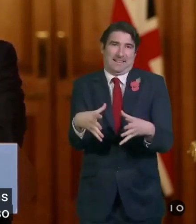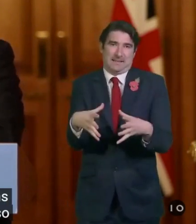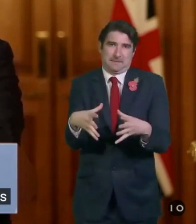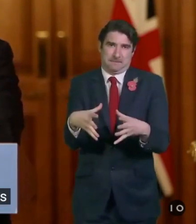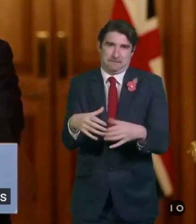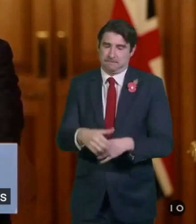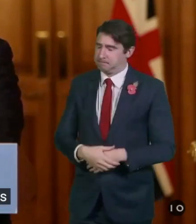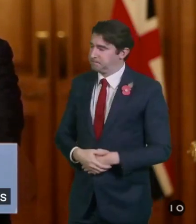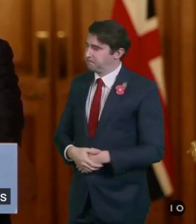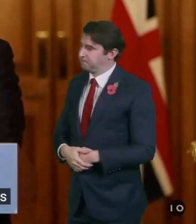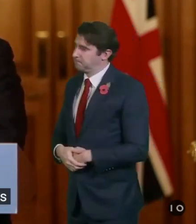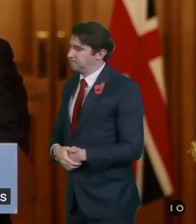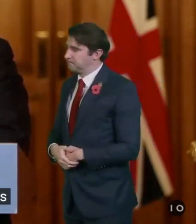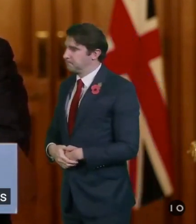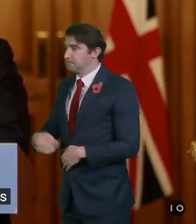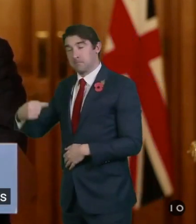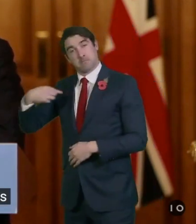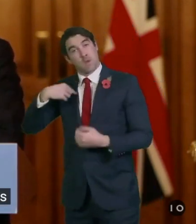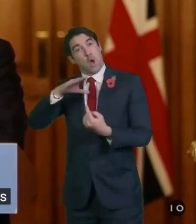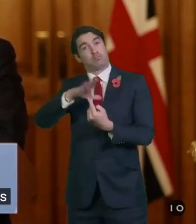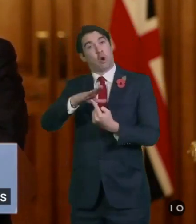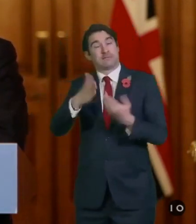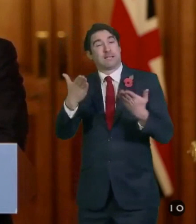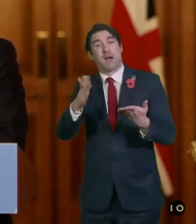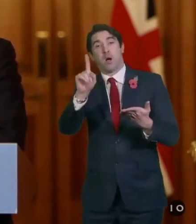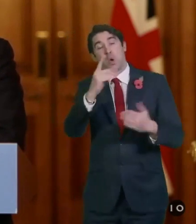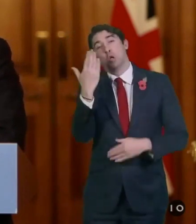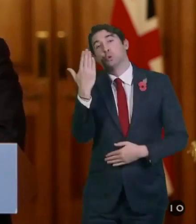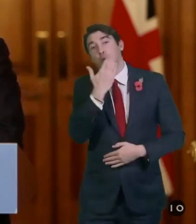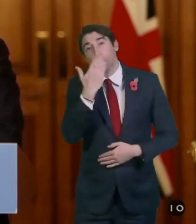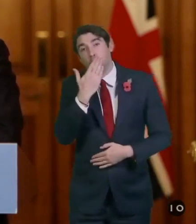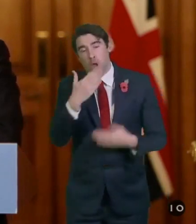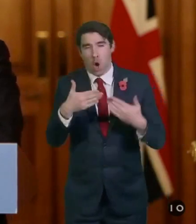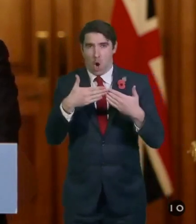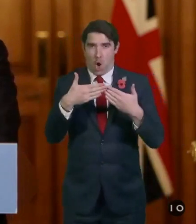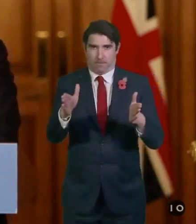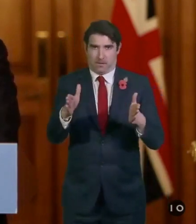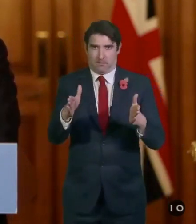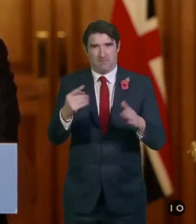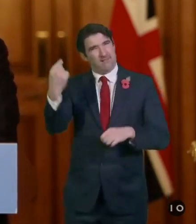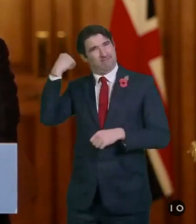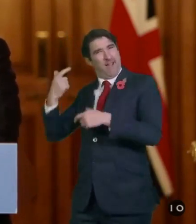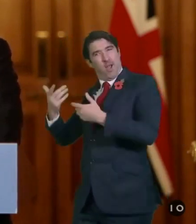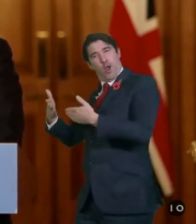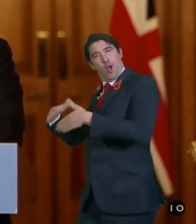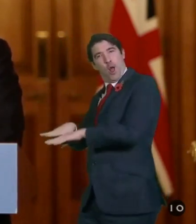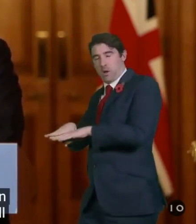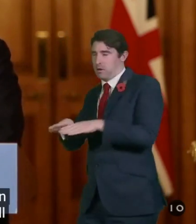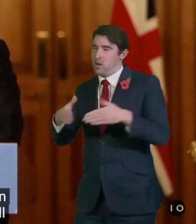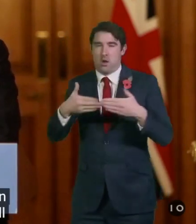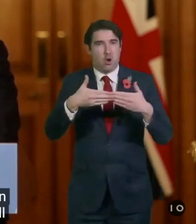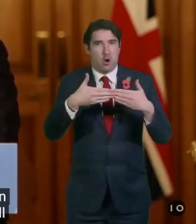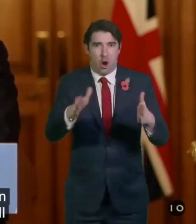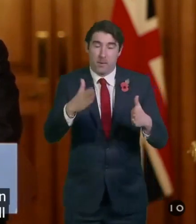settings, schools, colleges and universities will all remain open. Our senior